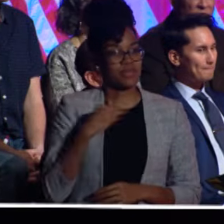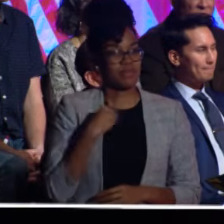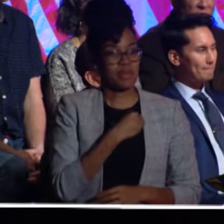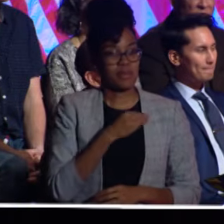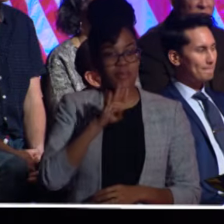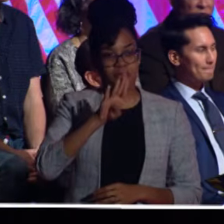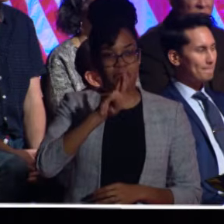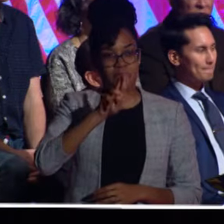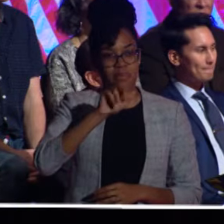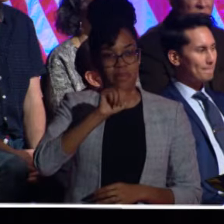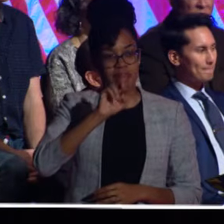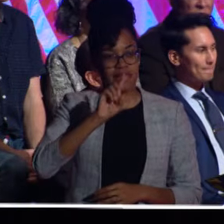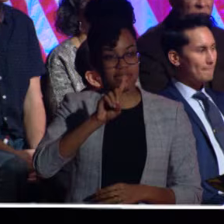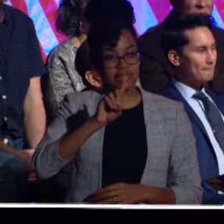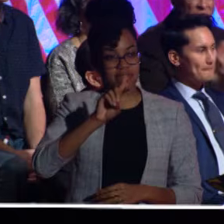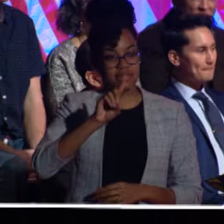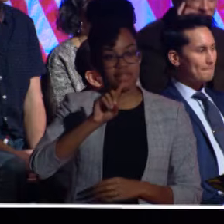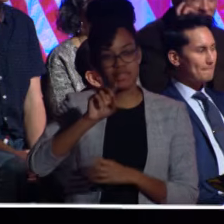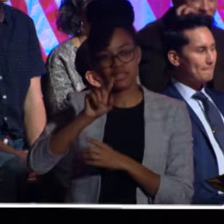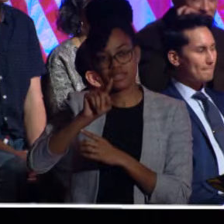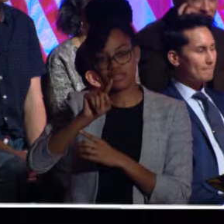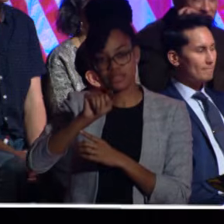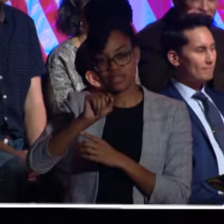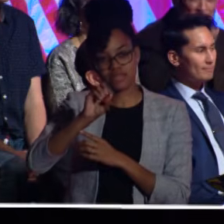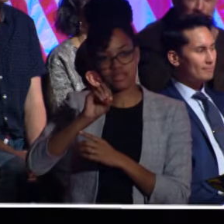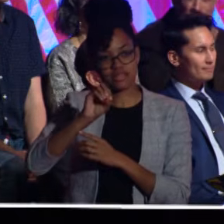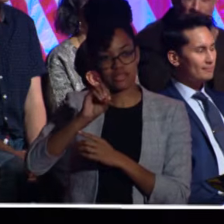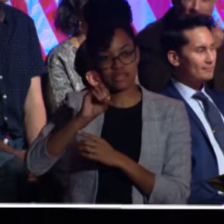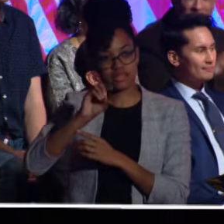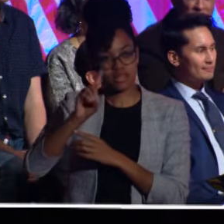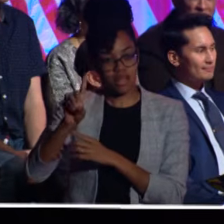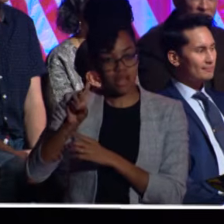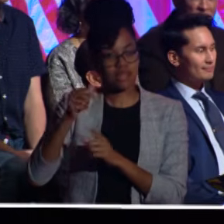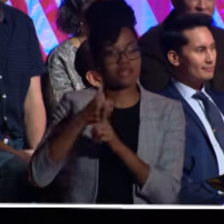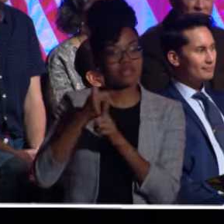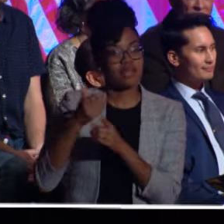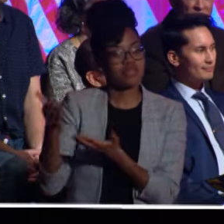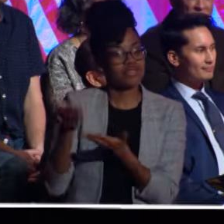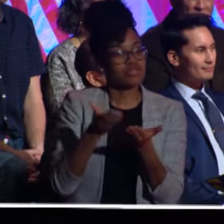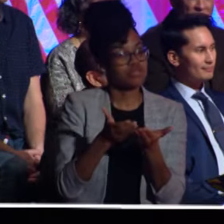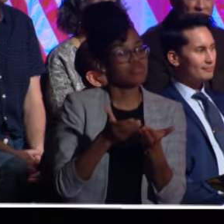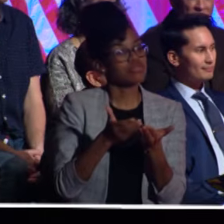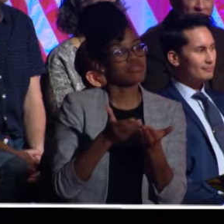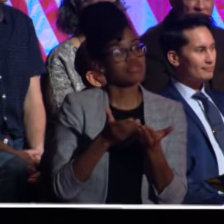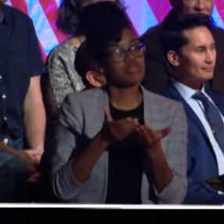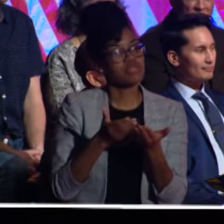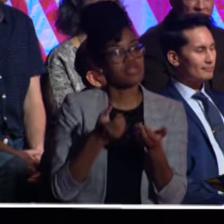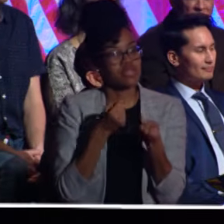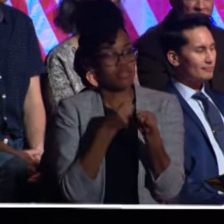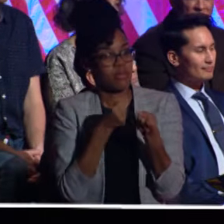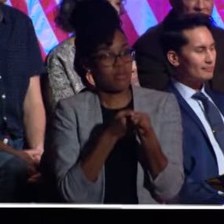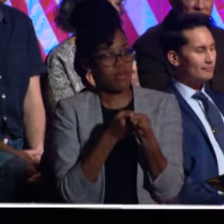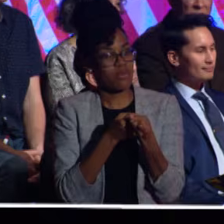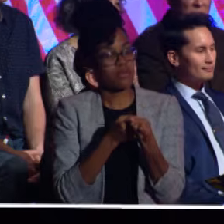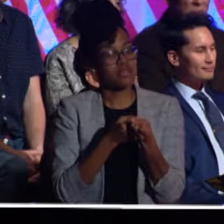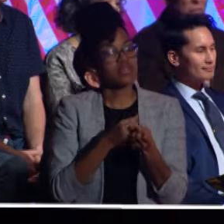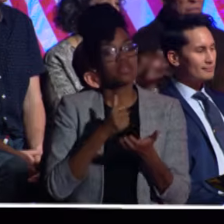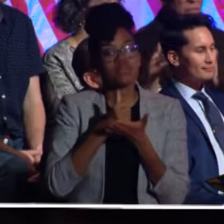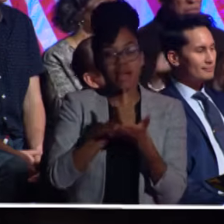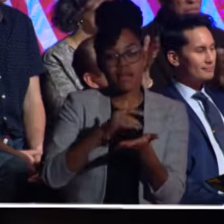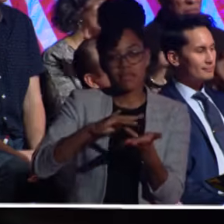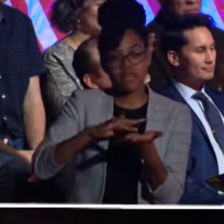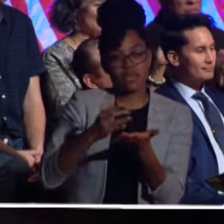with the legislation he introduced this year to provide relief to more middle-income residents on their property